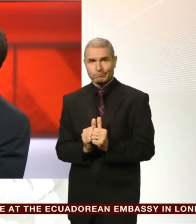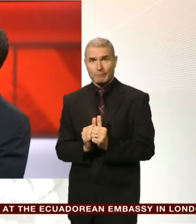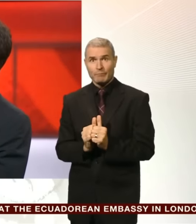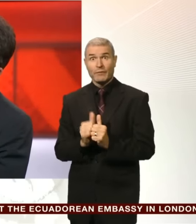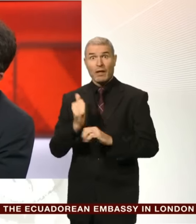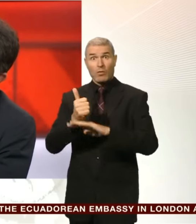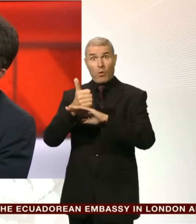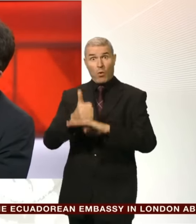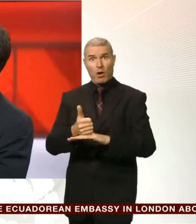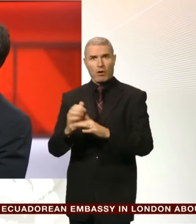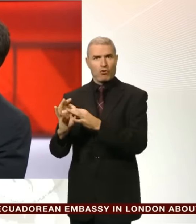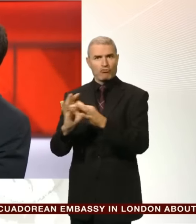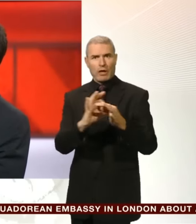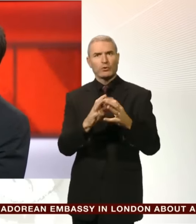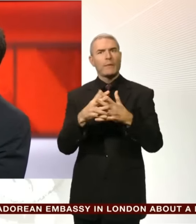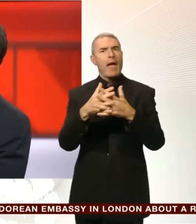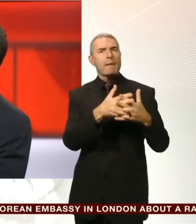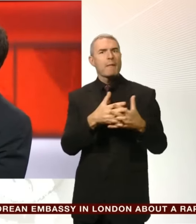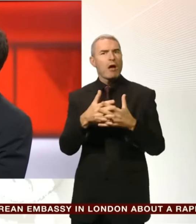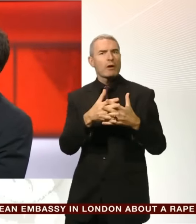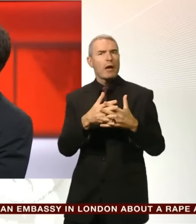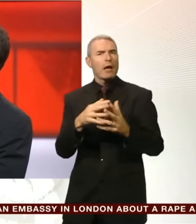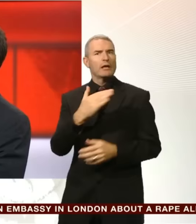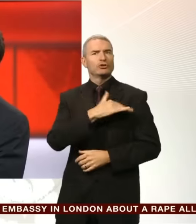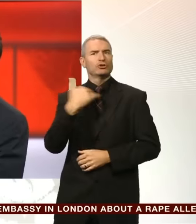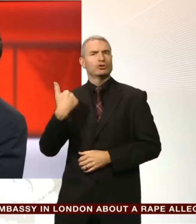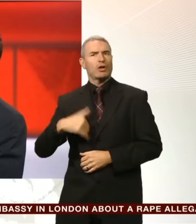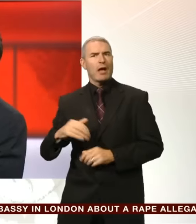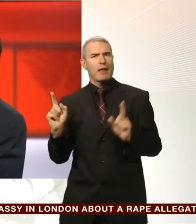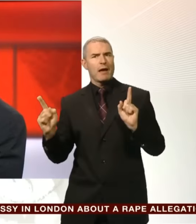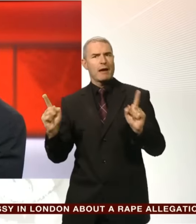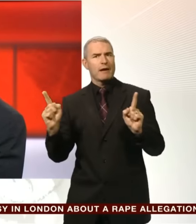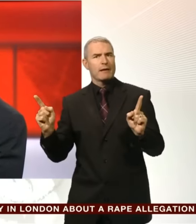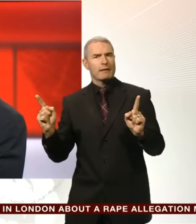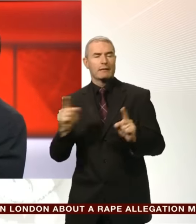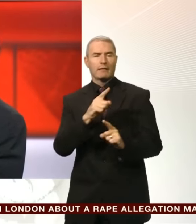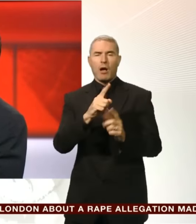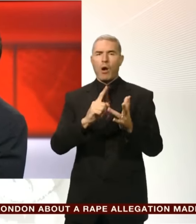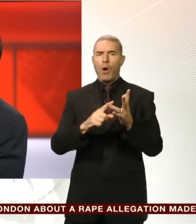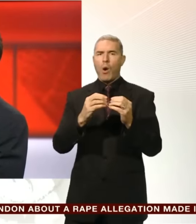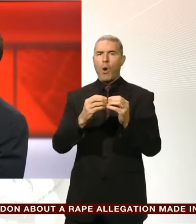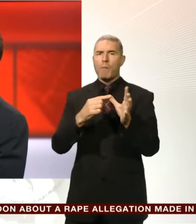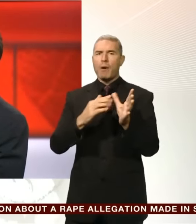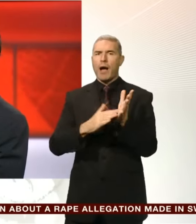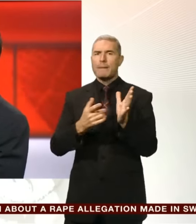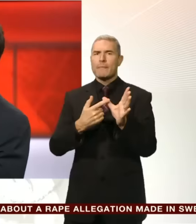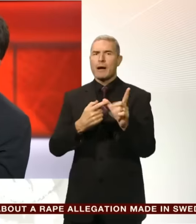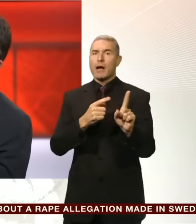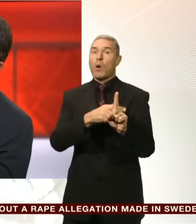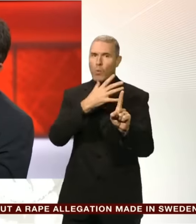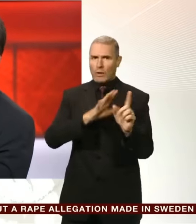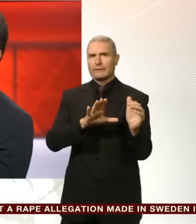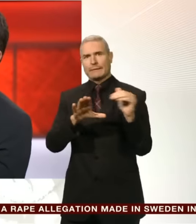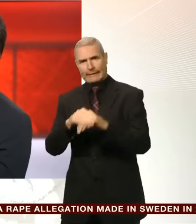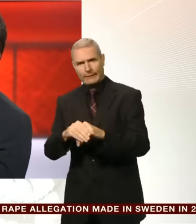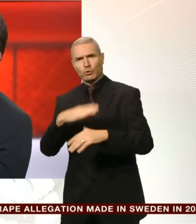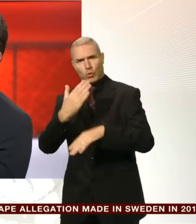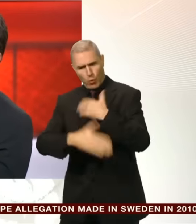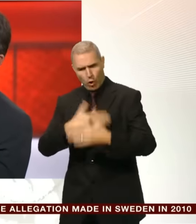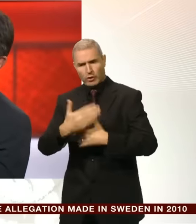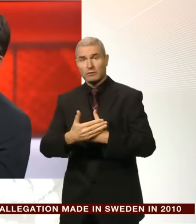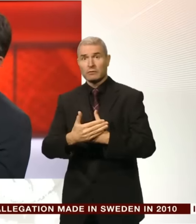that was the relationship between America and China, particularly Barack Obama, but put a huge effort into making this work. Now, if the new